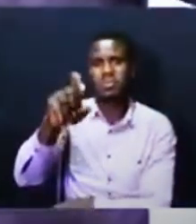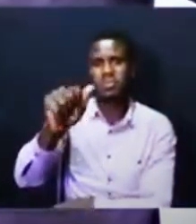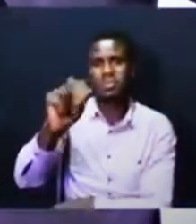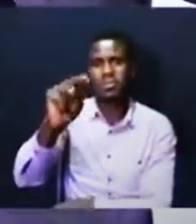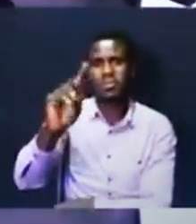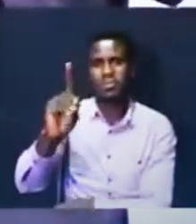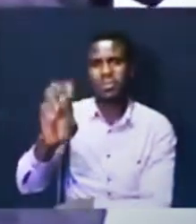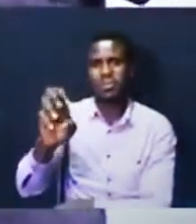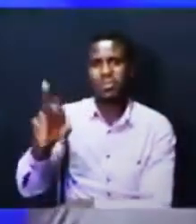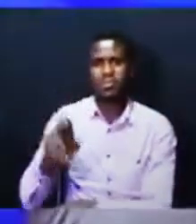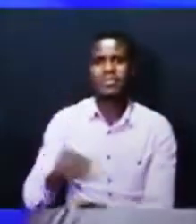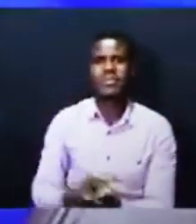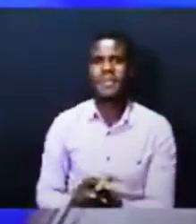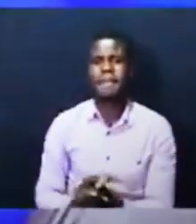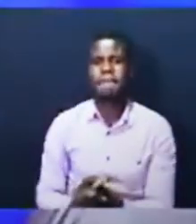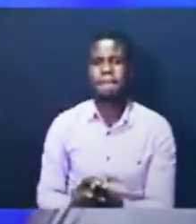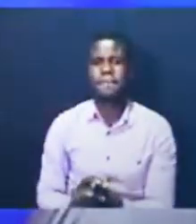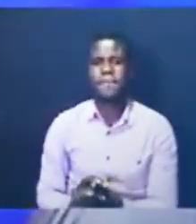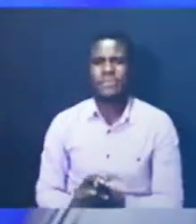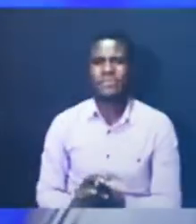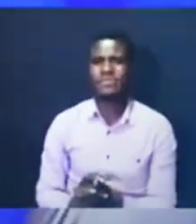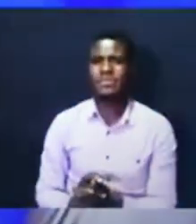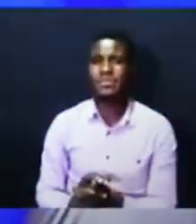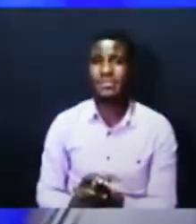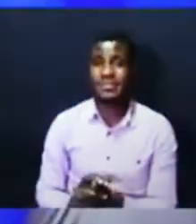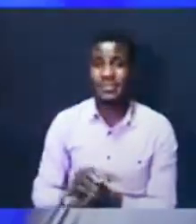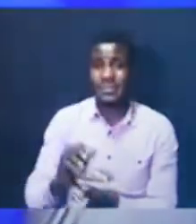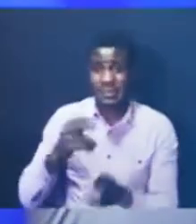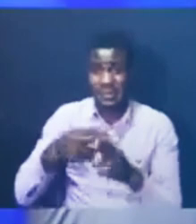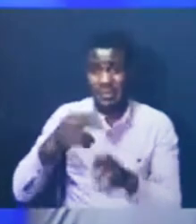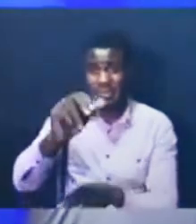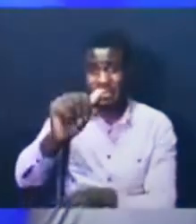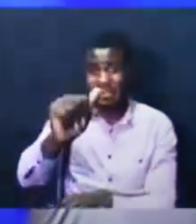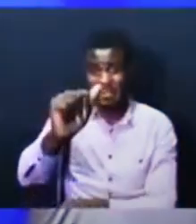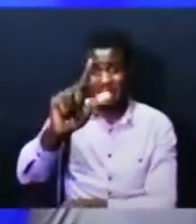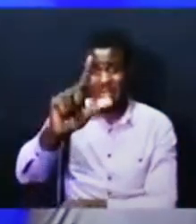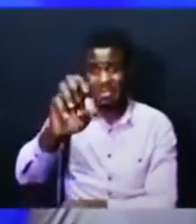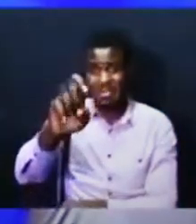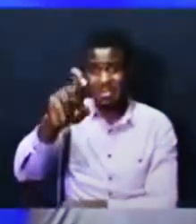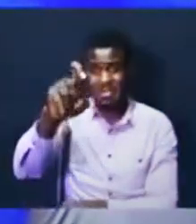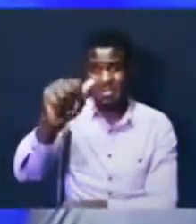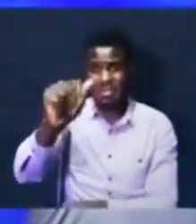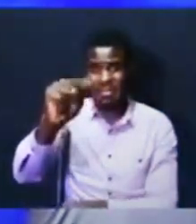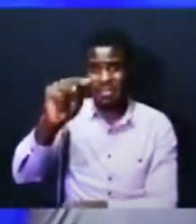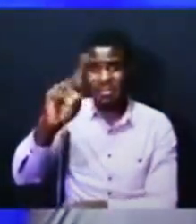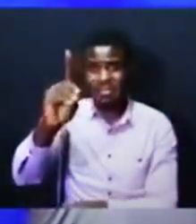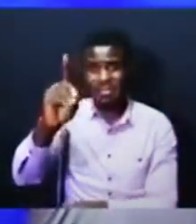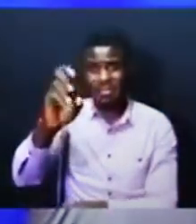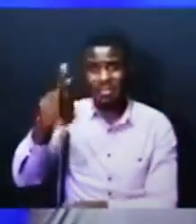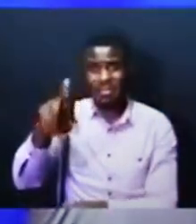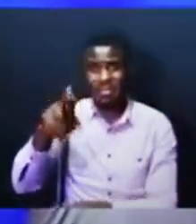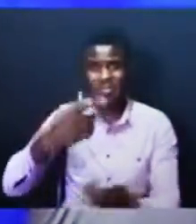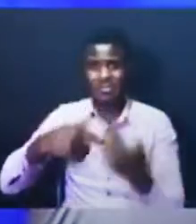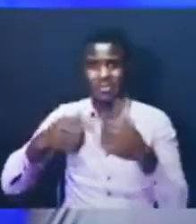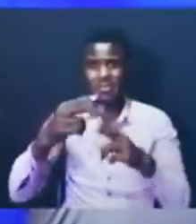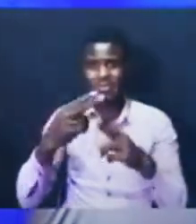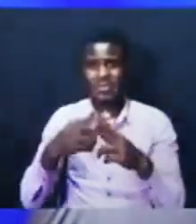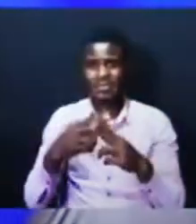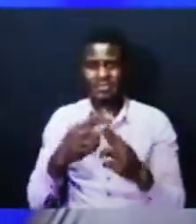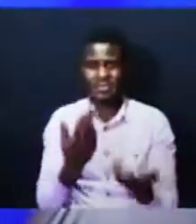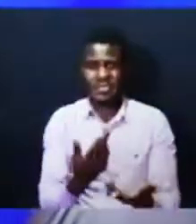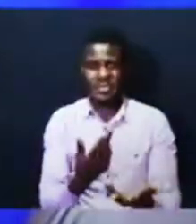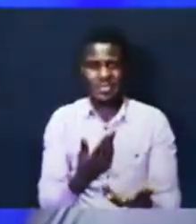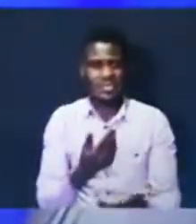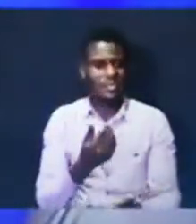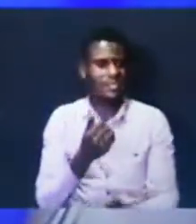brave. Alexander did much evil to me. He will do the same to you. He's an unrepented brother, distracting